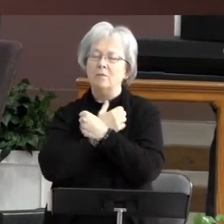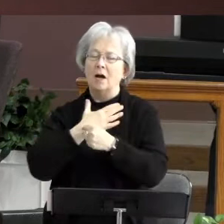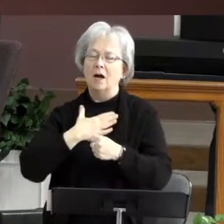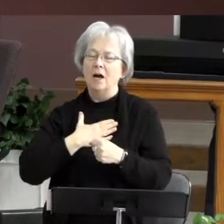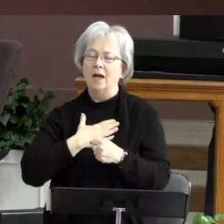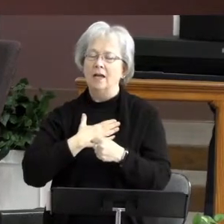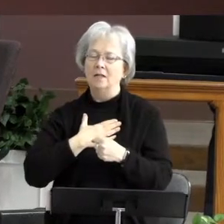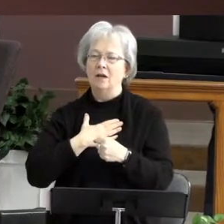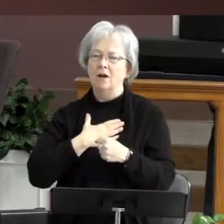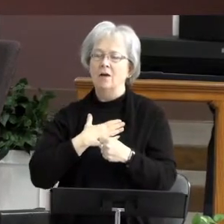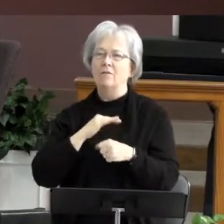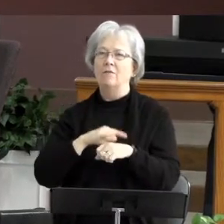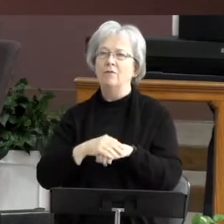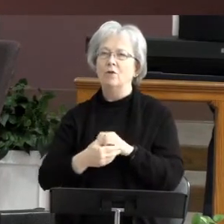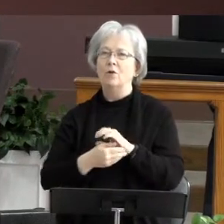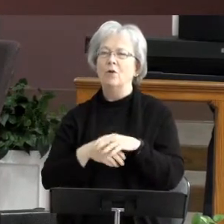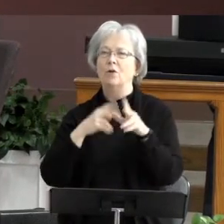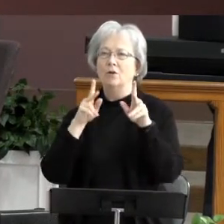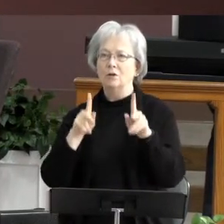My